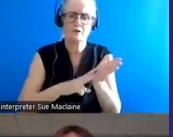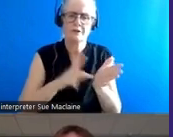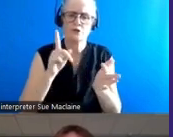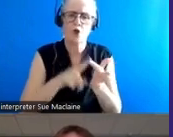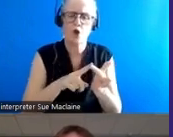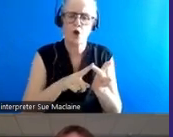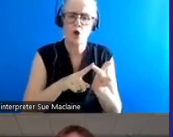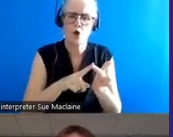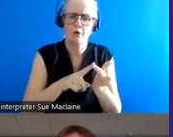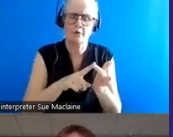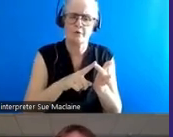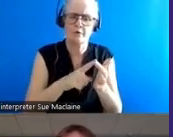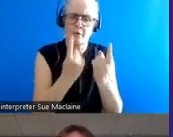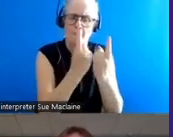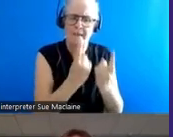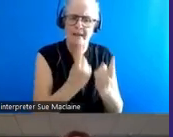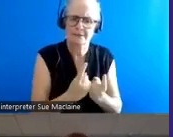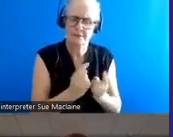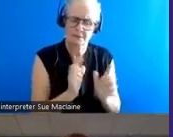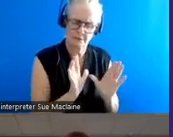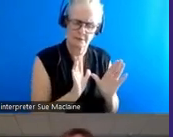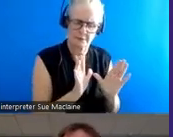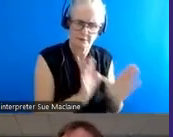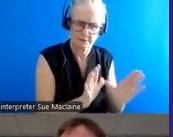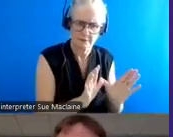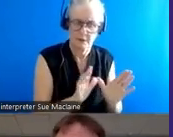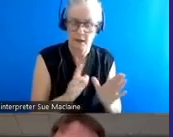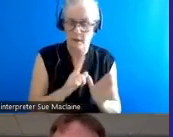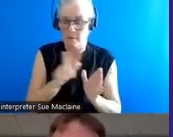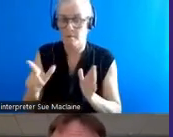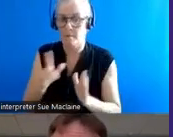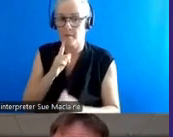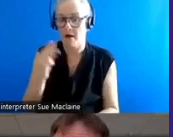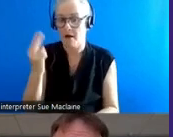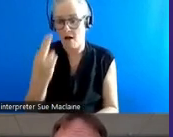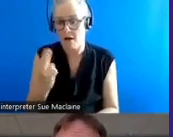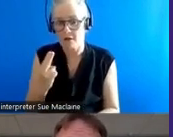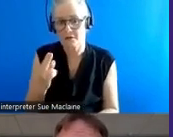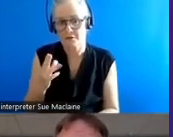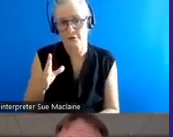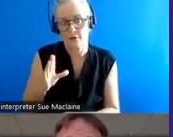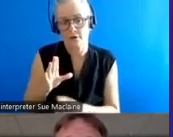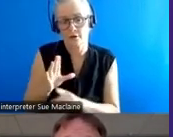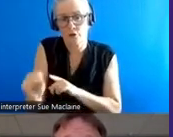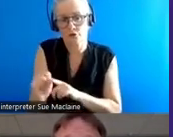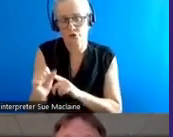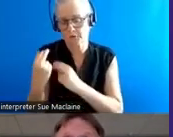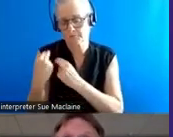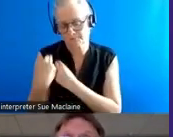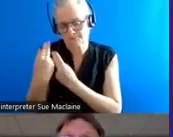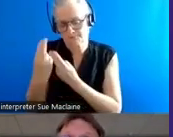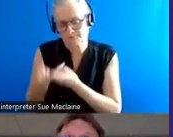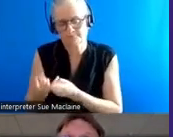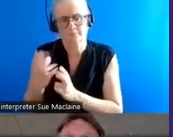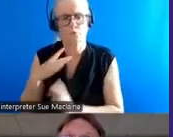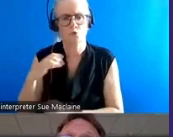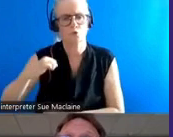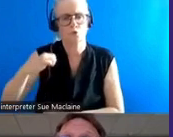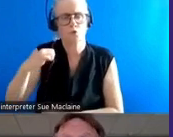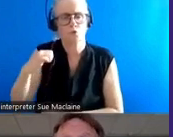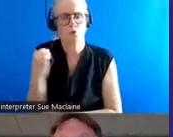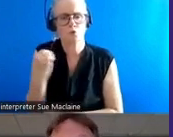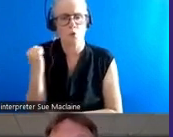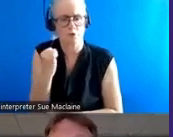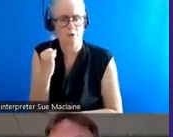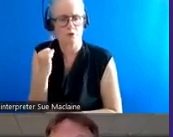the Scottish government in terms of arts and culture. And the way that we can see this operating is that